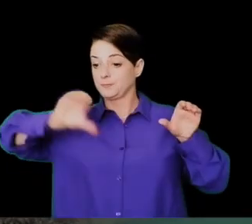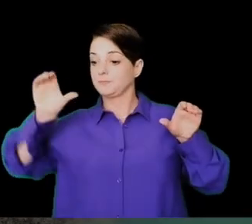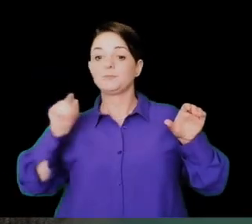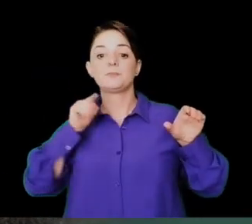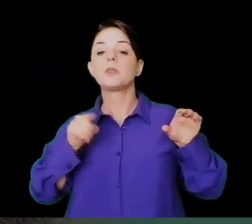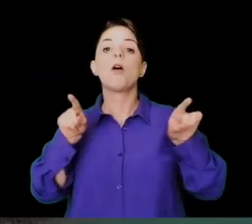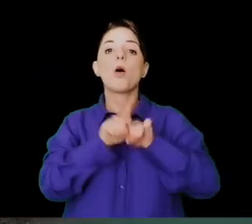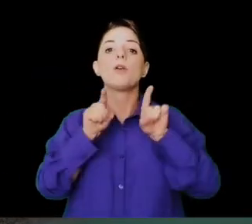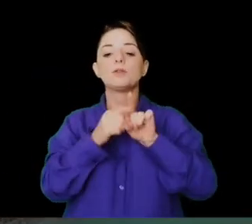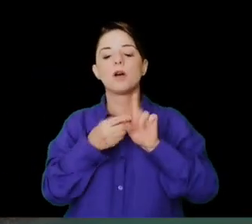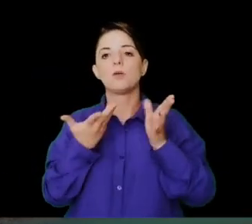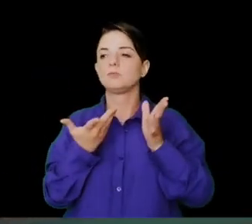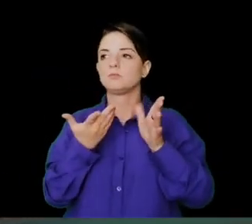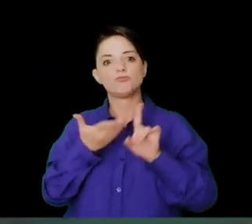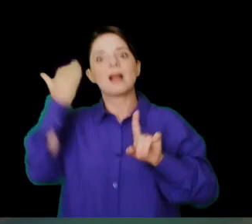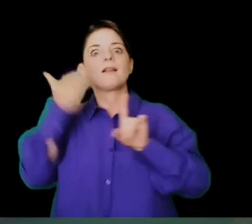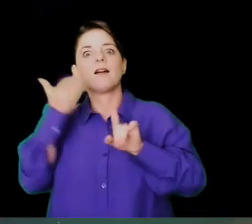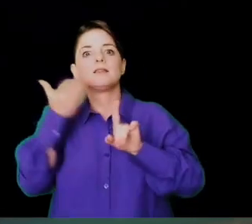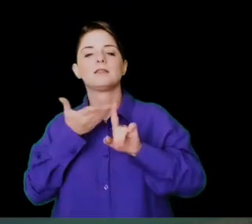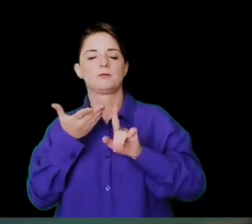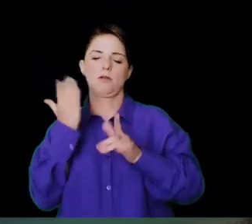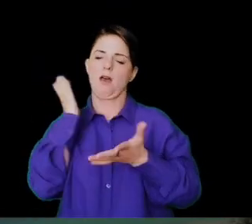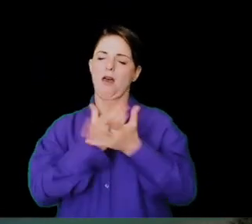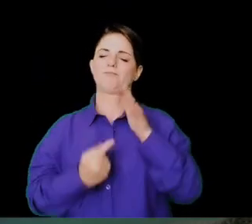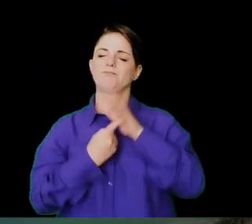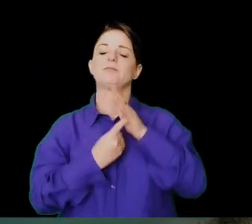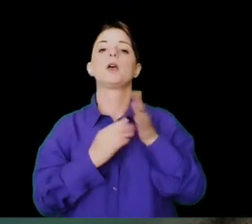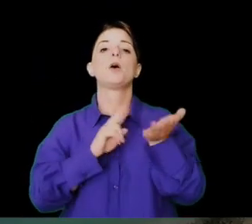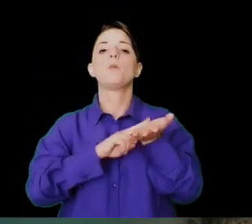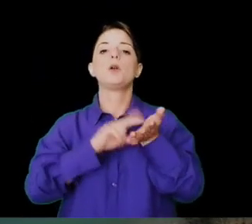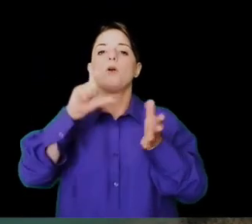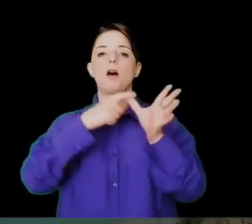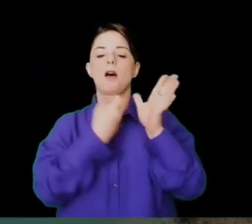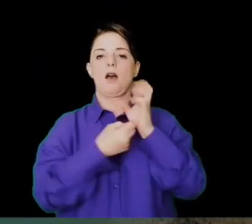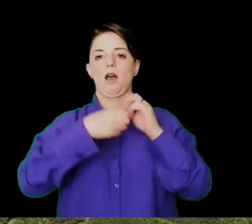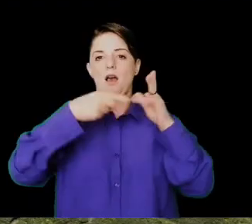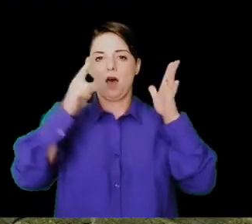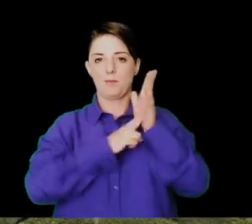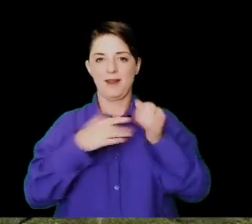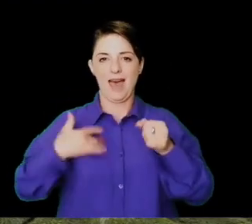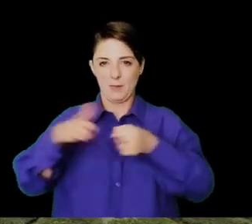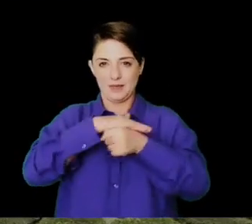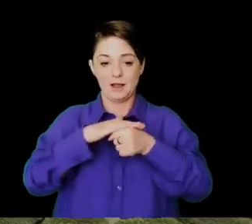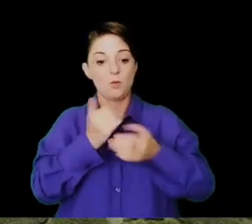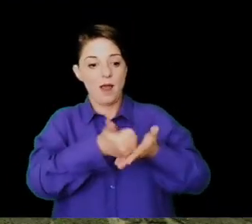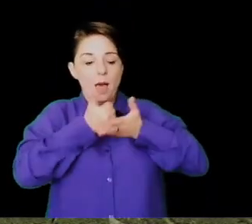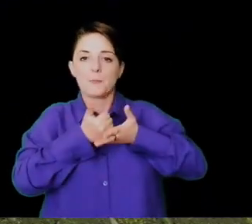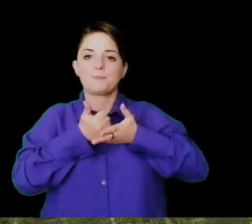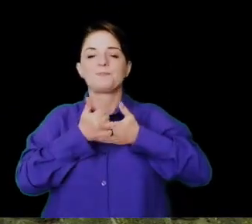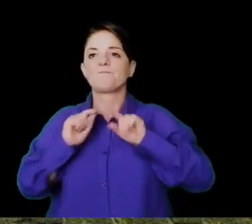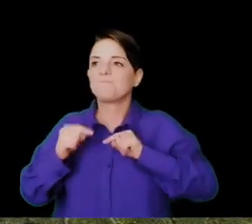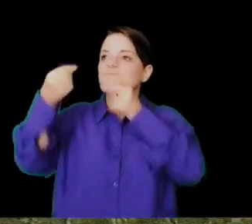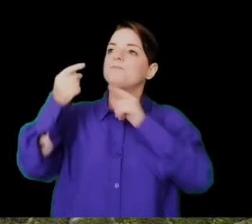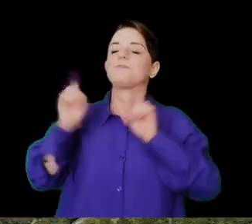The Solent's estuary system is also increasingly being recognised for its vital blue carbon habitats, which are helping us tackle